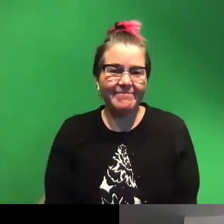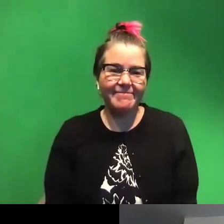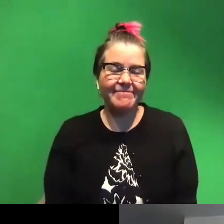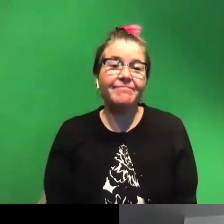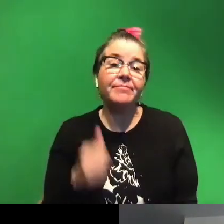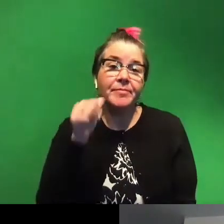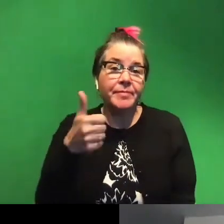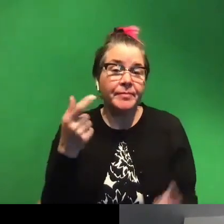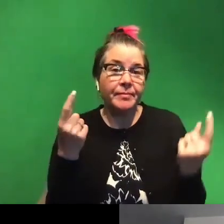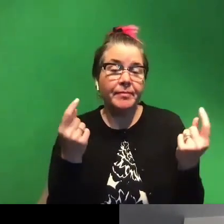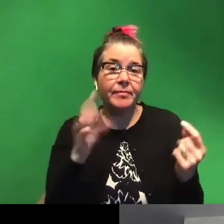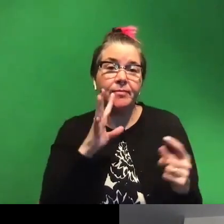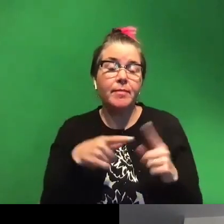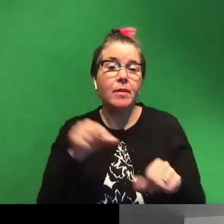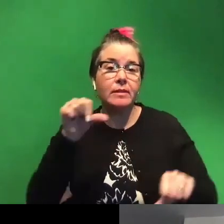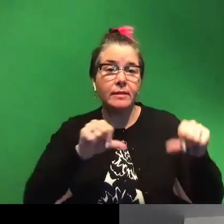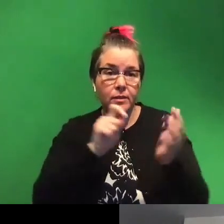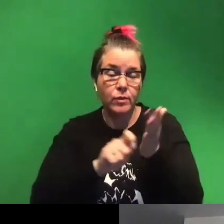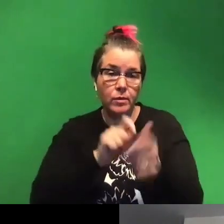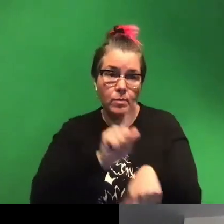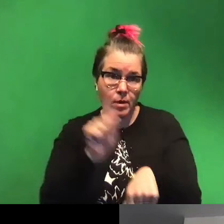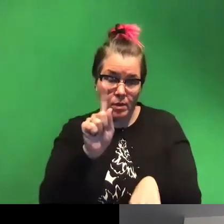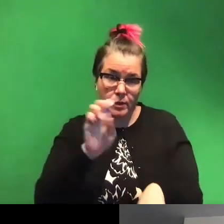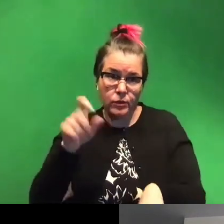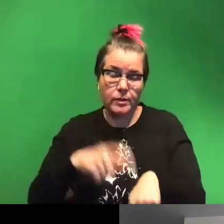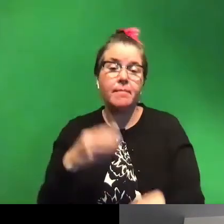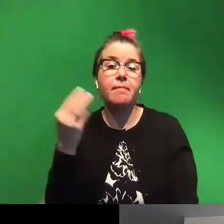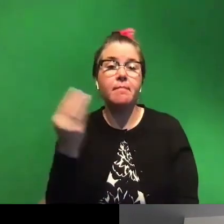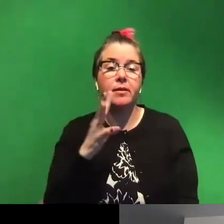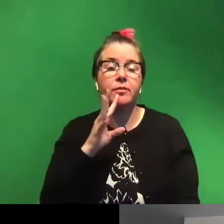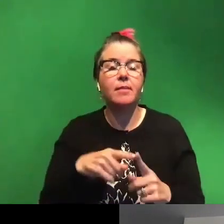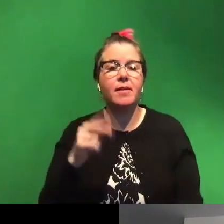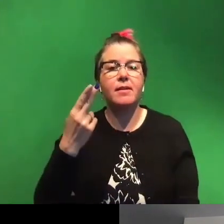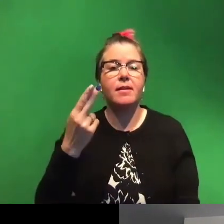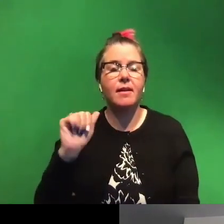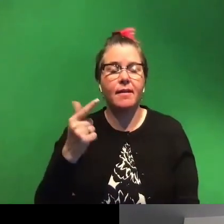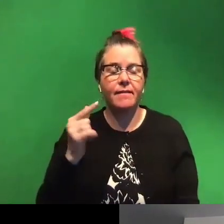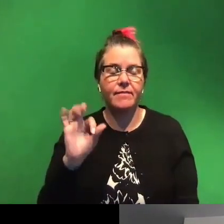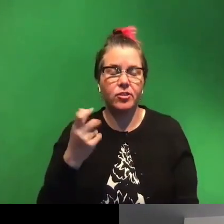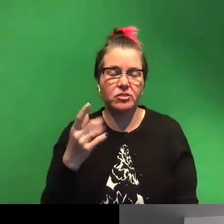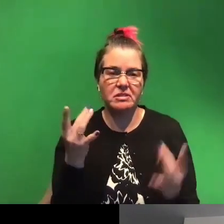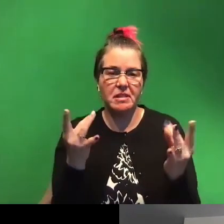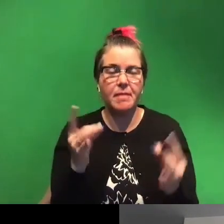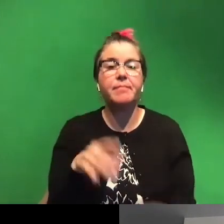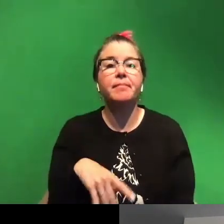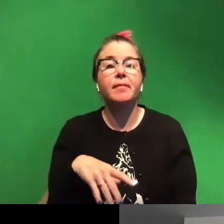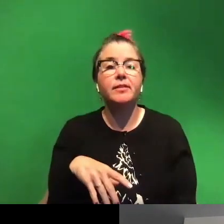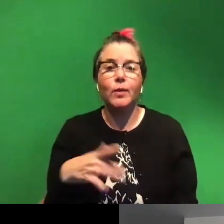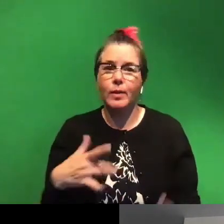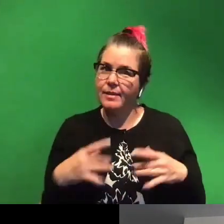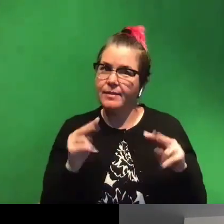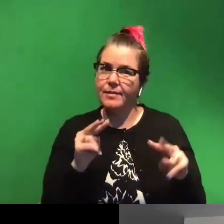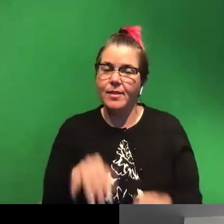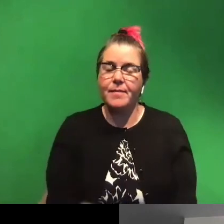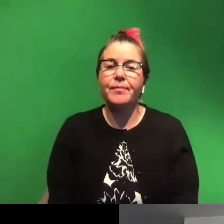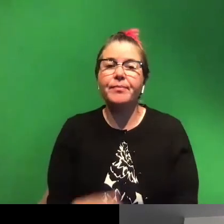Tomorrow, we're going to be talking about science writing at 1. Monday, we're talking about hagfish slime. So get excited, and thank